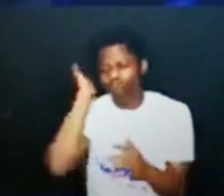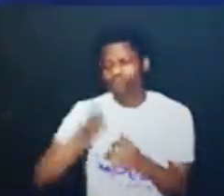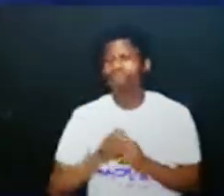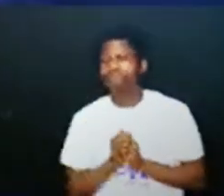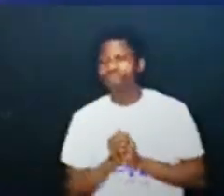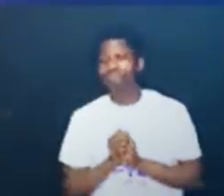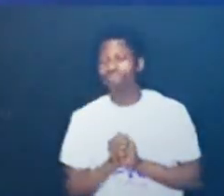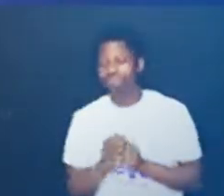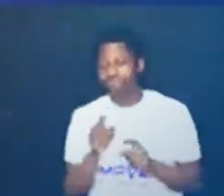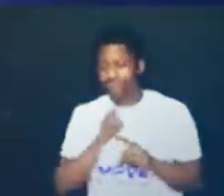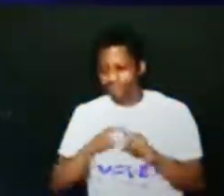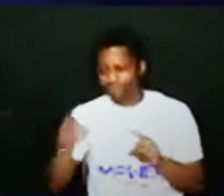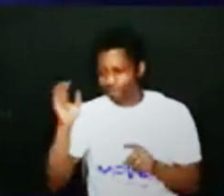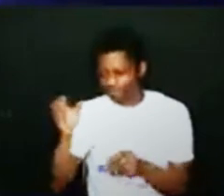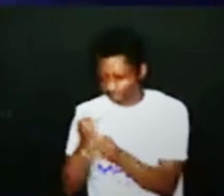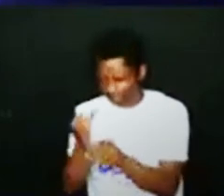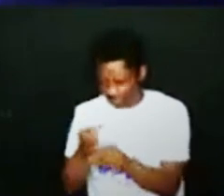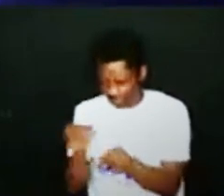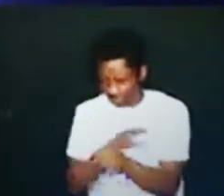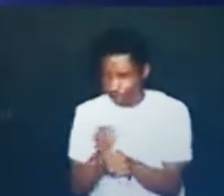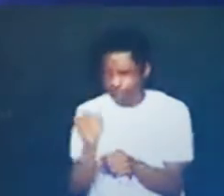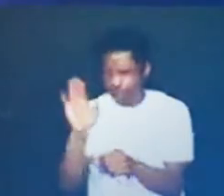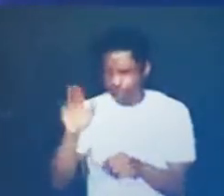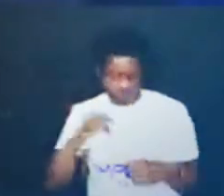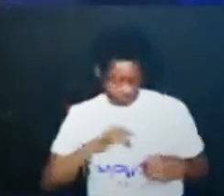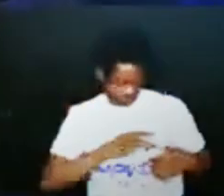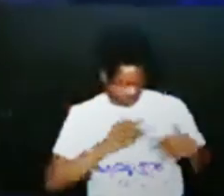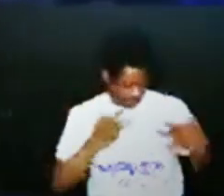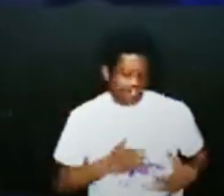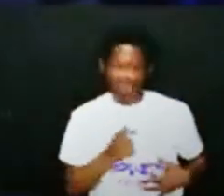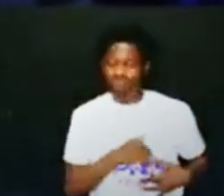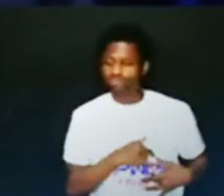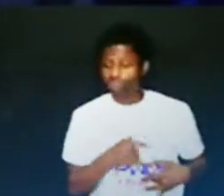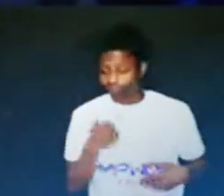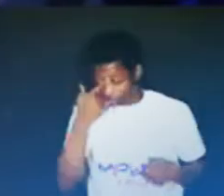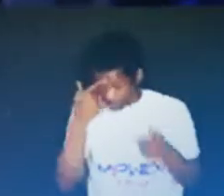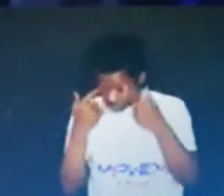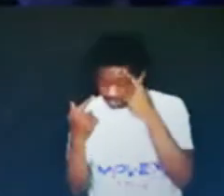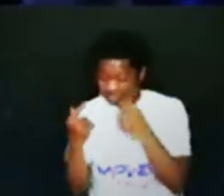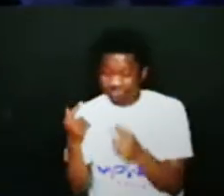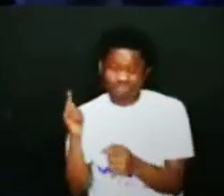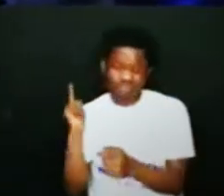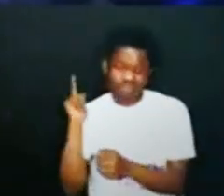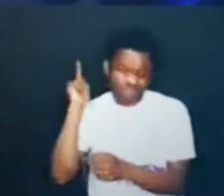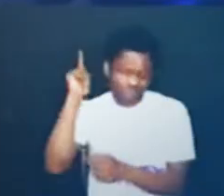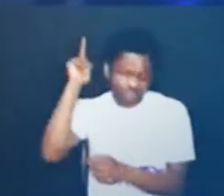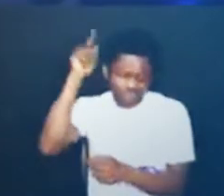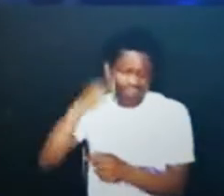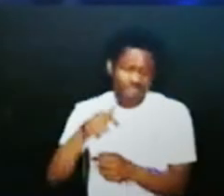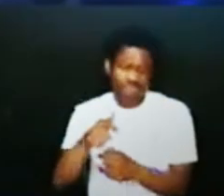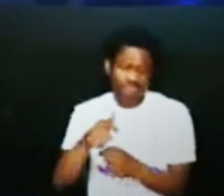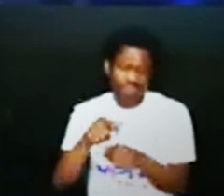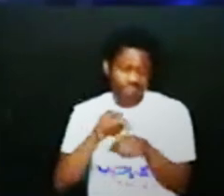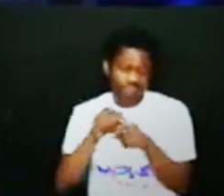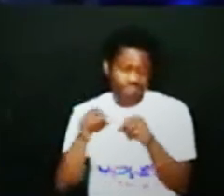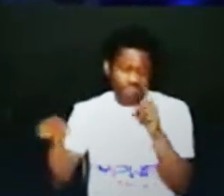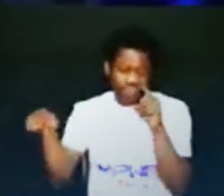be careful of your heart. At the end of the day, the negative effect